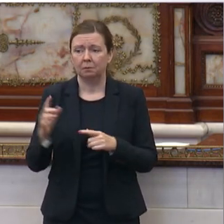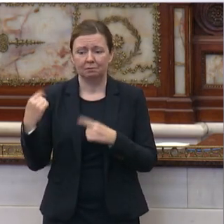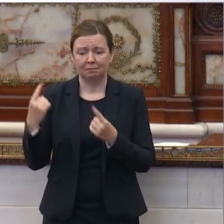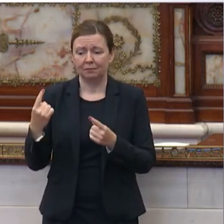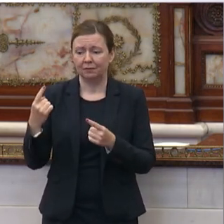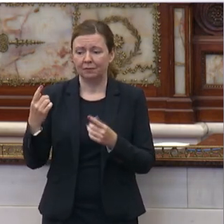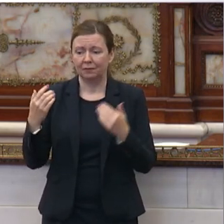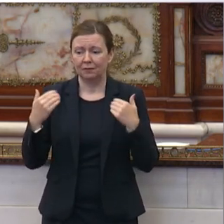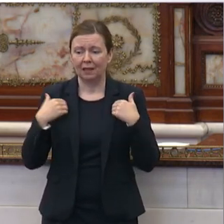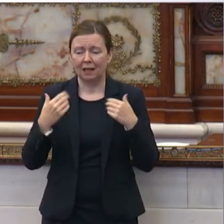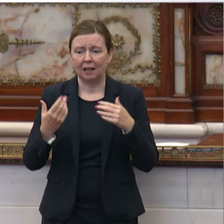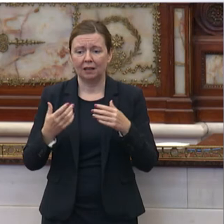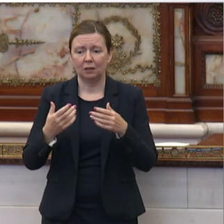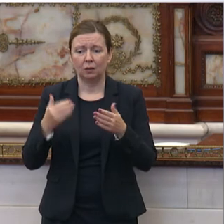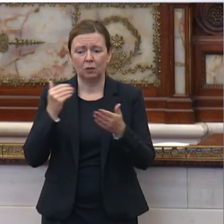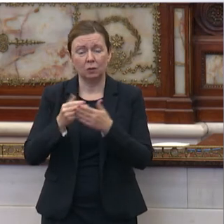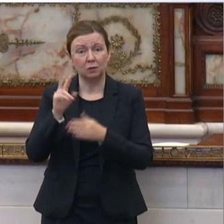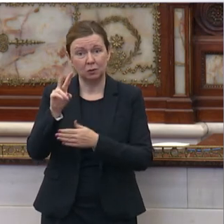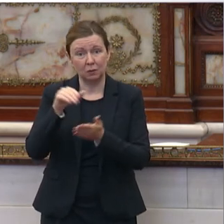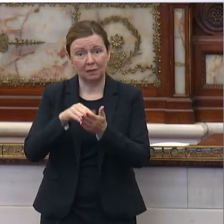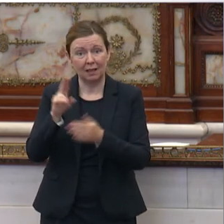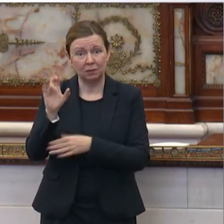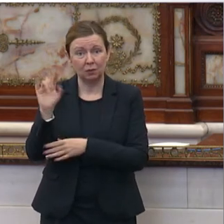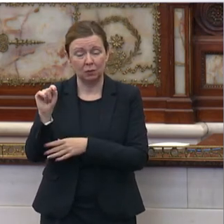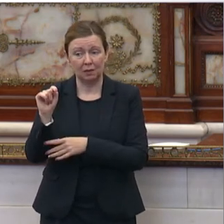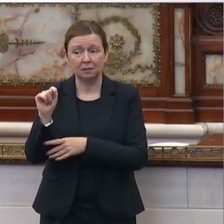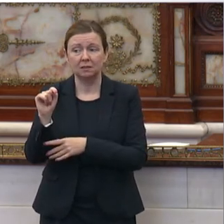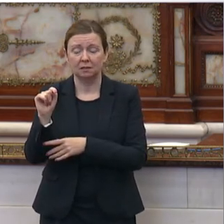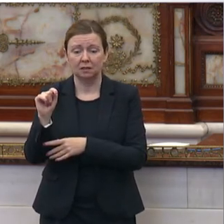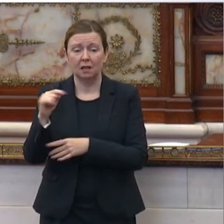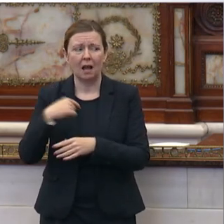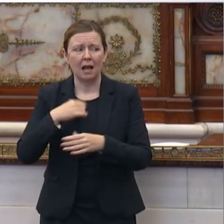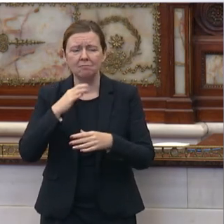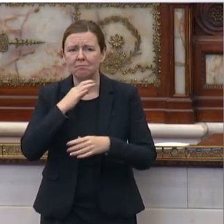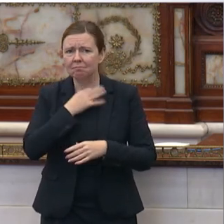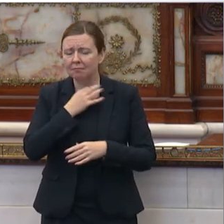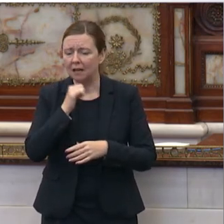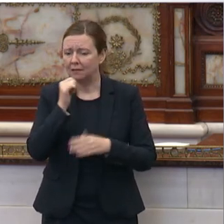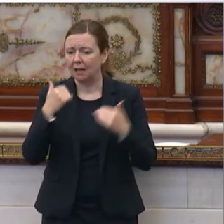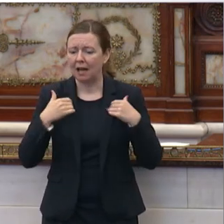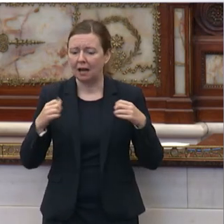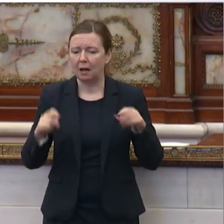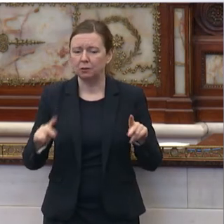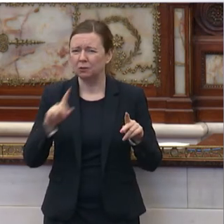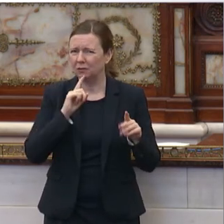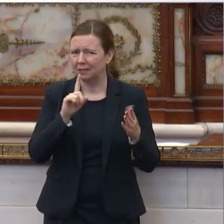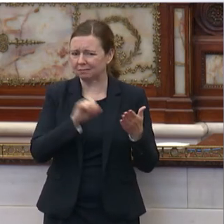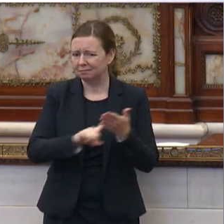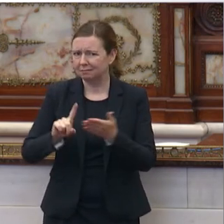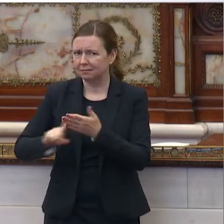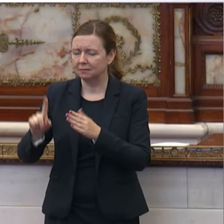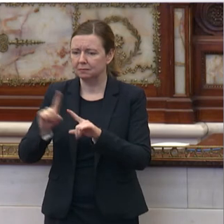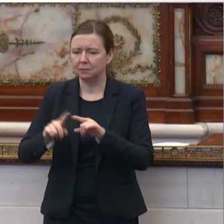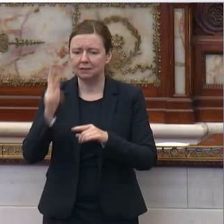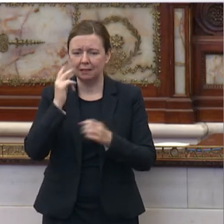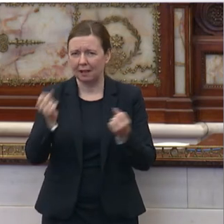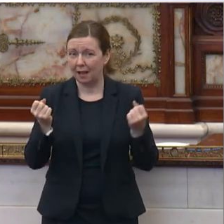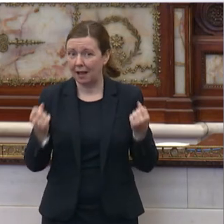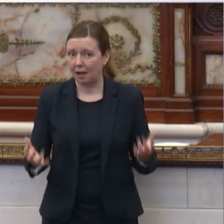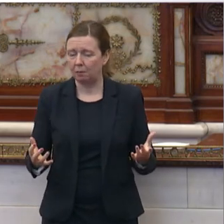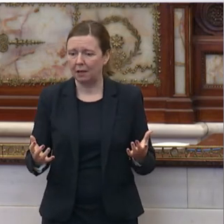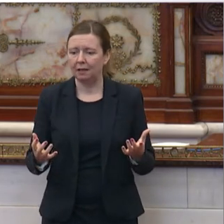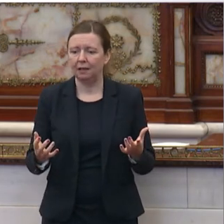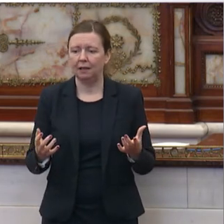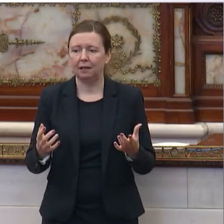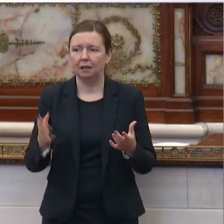over close to 2,000 units out of 9 projects. And I'm wondering, I haven't had a chance to really go through to see how many decided to